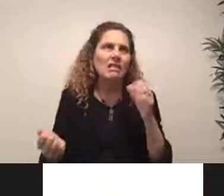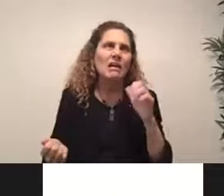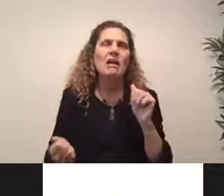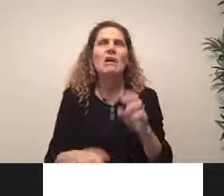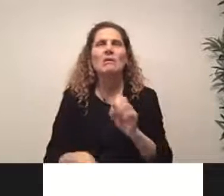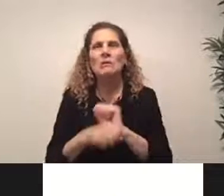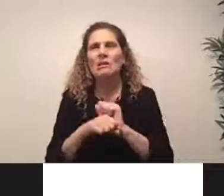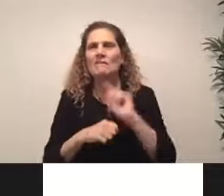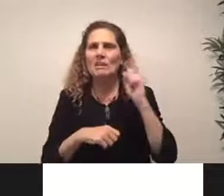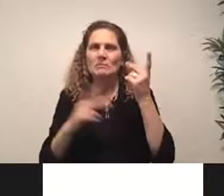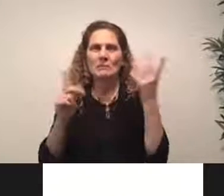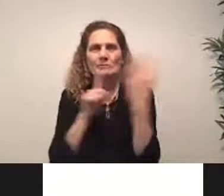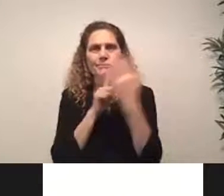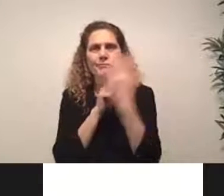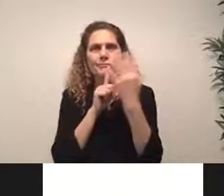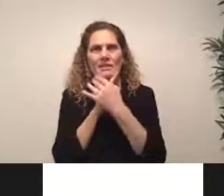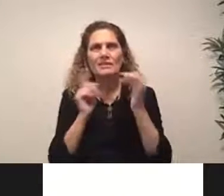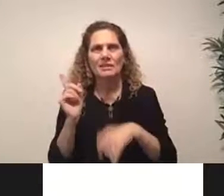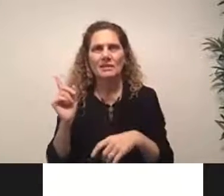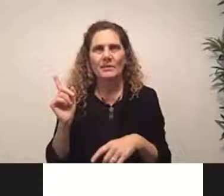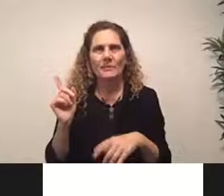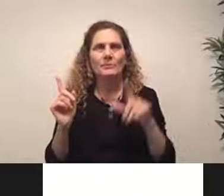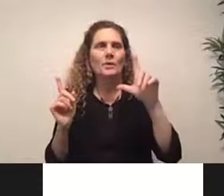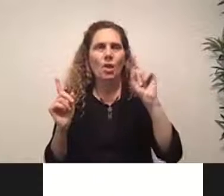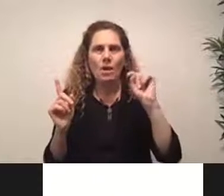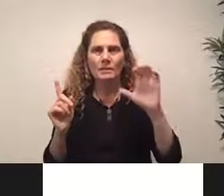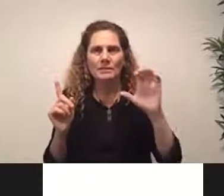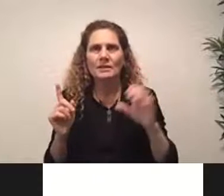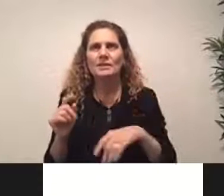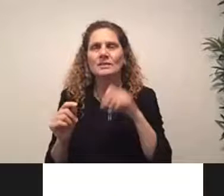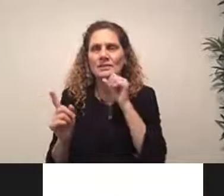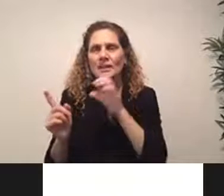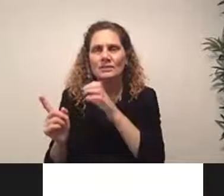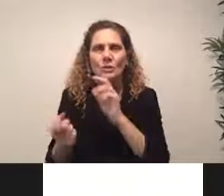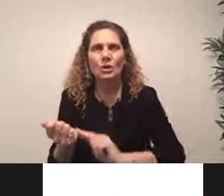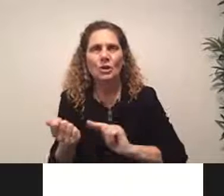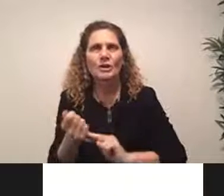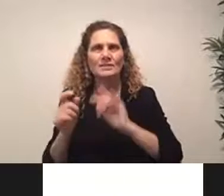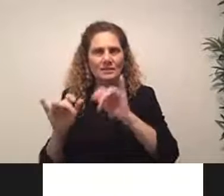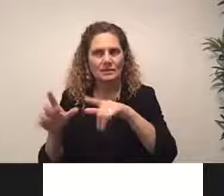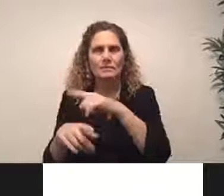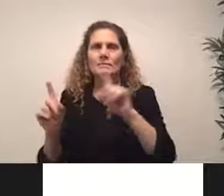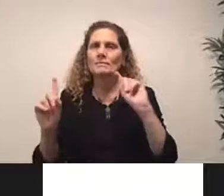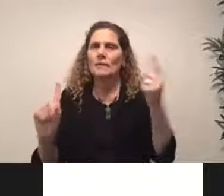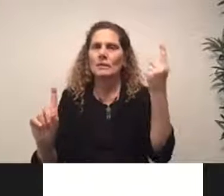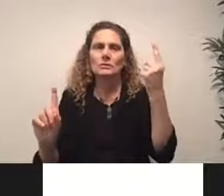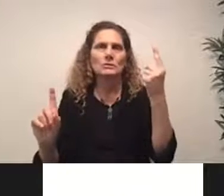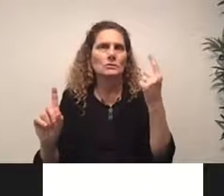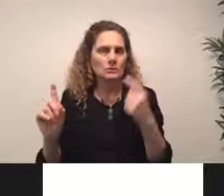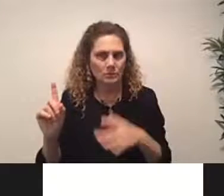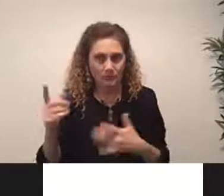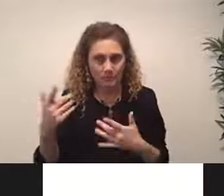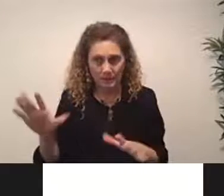receiving vaccine and beginning to vaccinate their frontline providers. And we'll soon see this expand much more broadly to